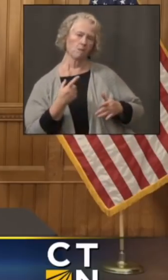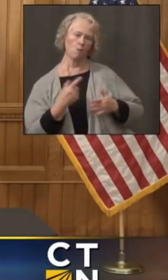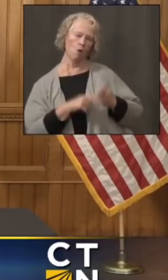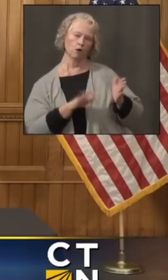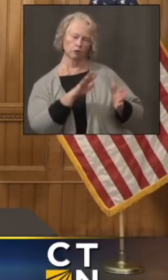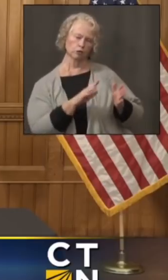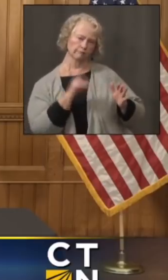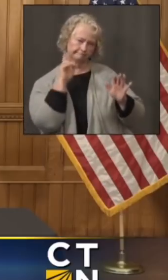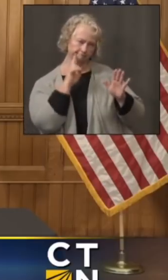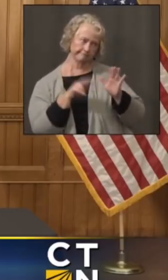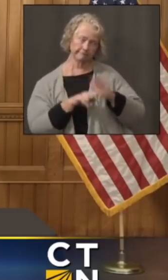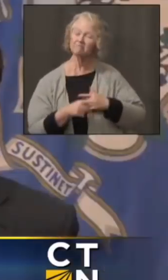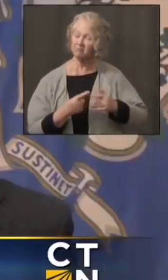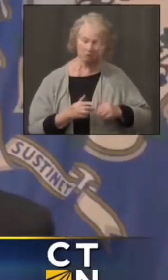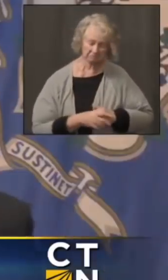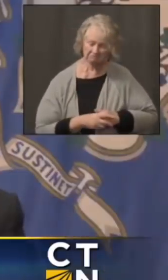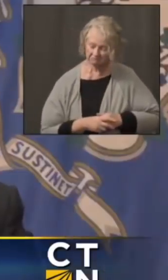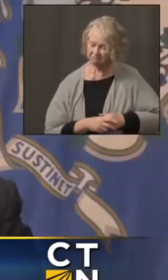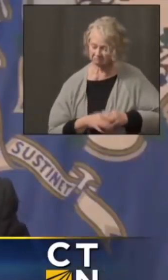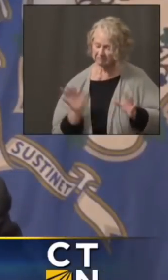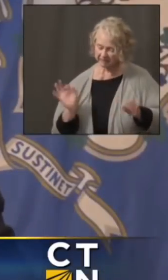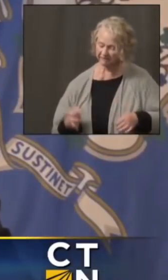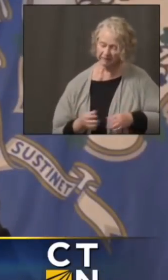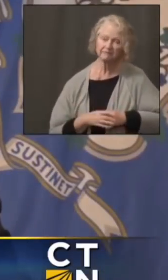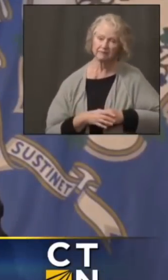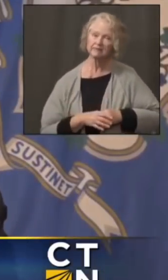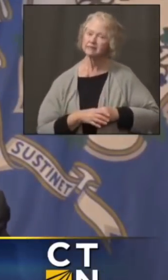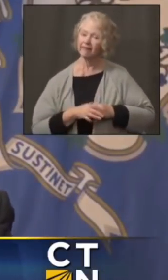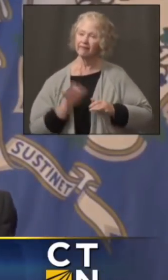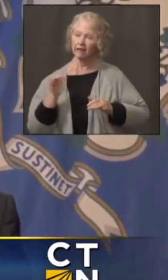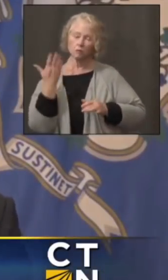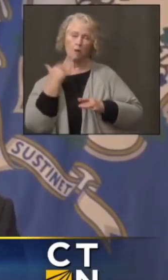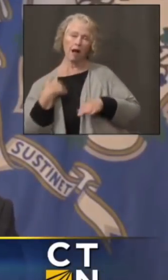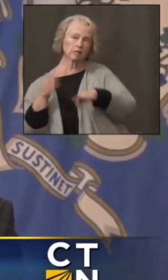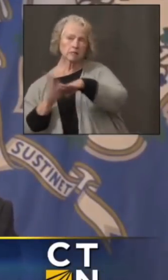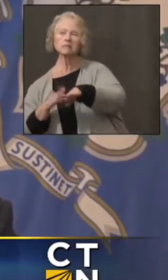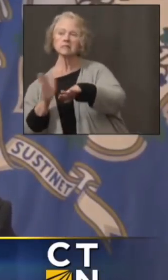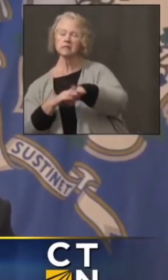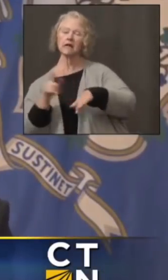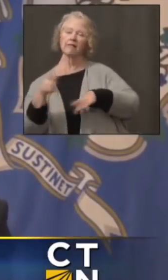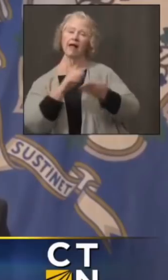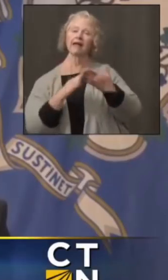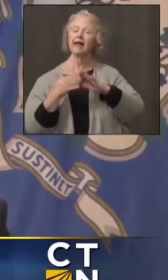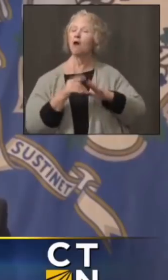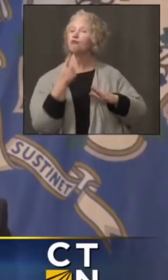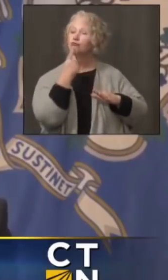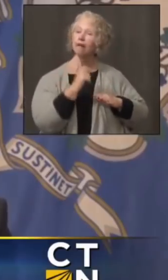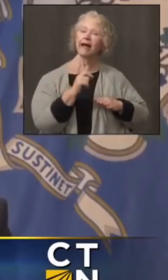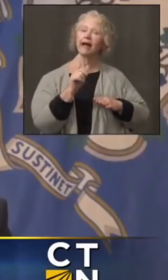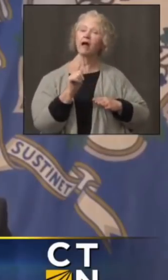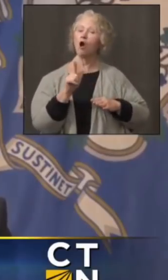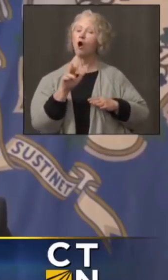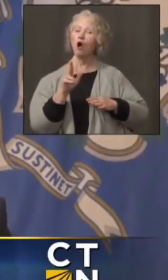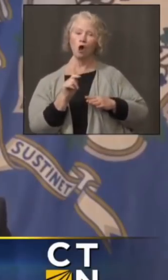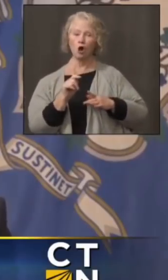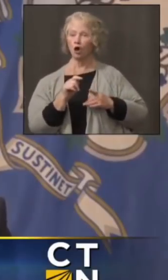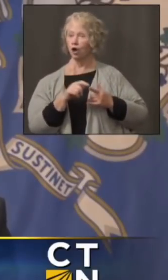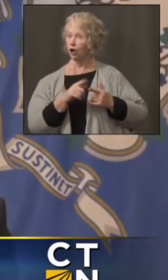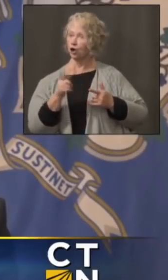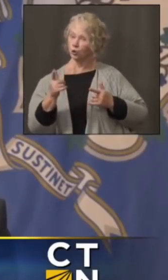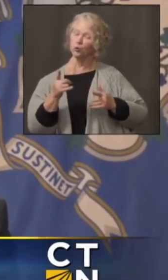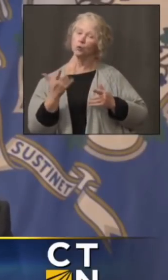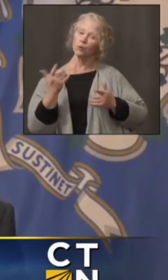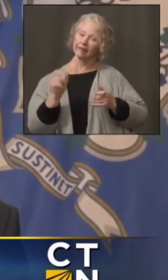at? Yeah, my strong recommendation to each of those towns in the red alert status is Phase 2 is probably a